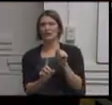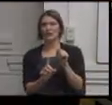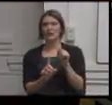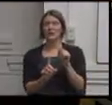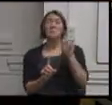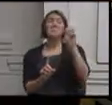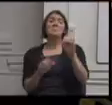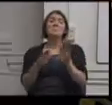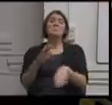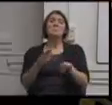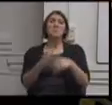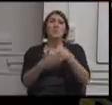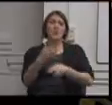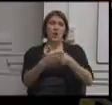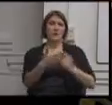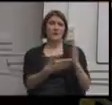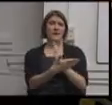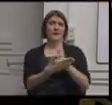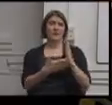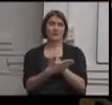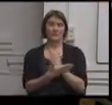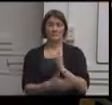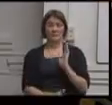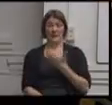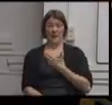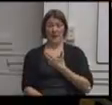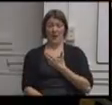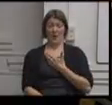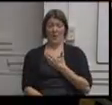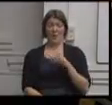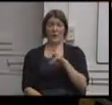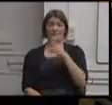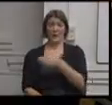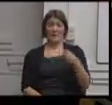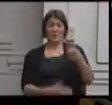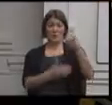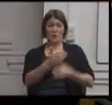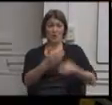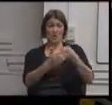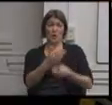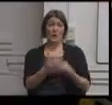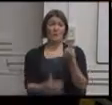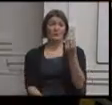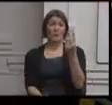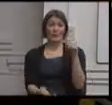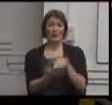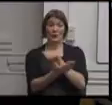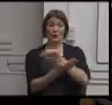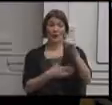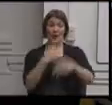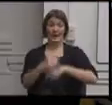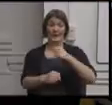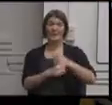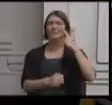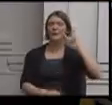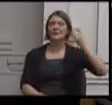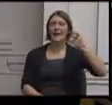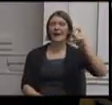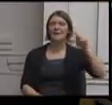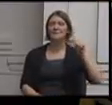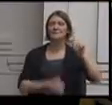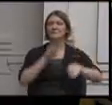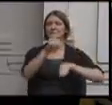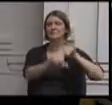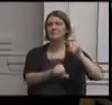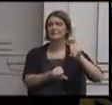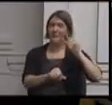But some of the basics, on average, Station 2 costs the taxpayers approximately $12,000 a year to keep